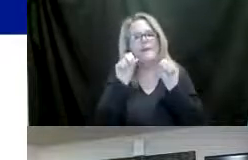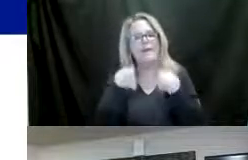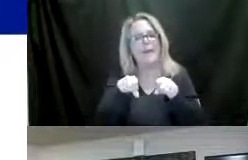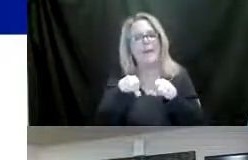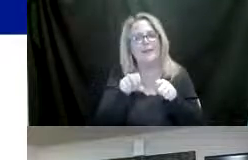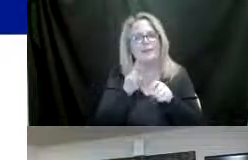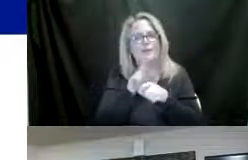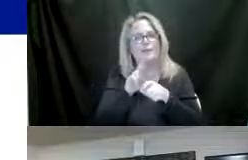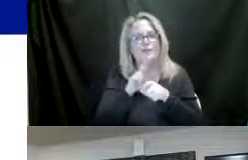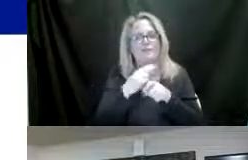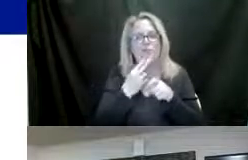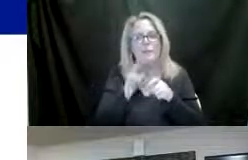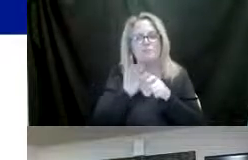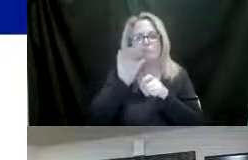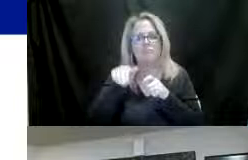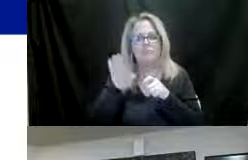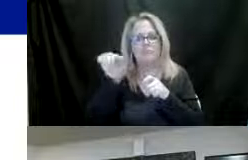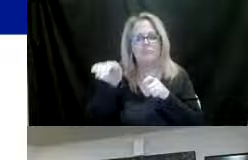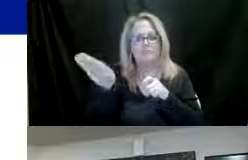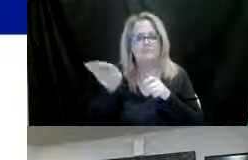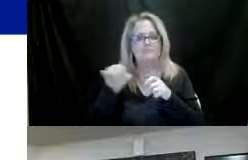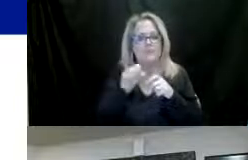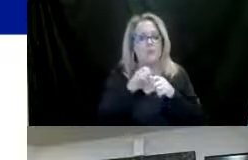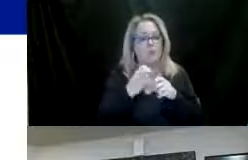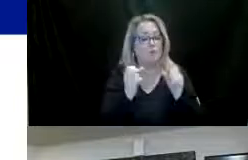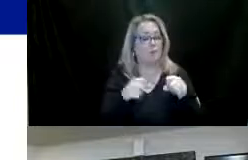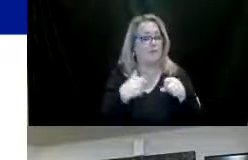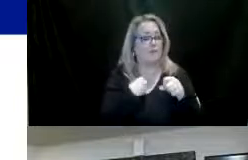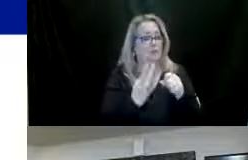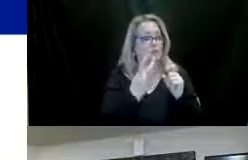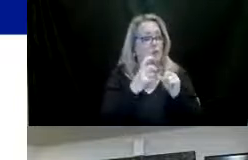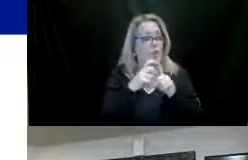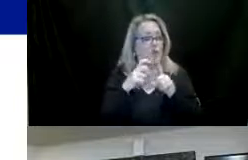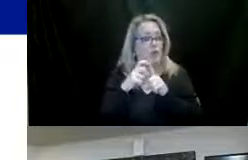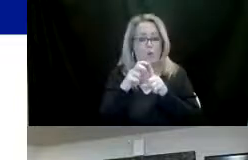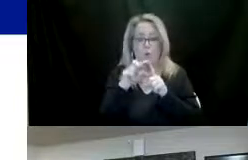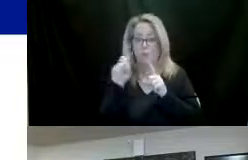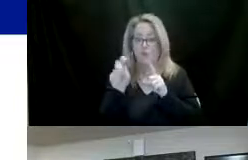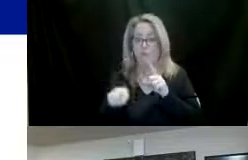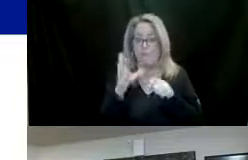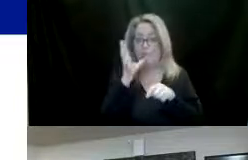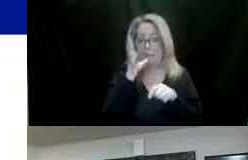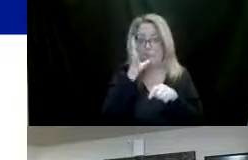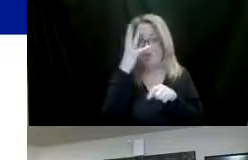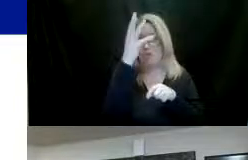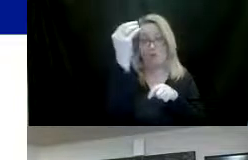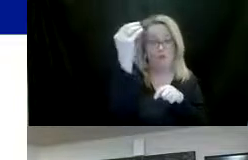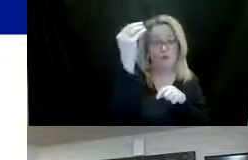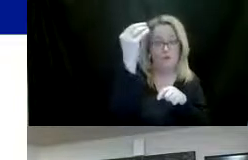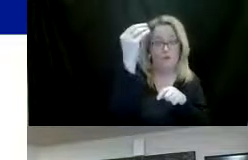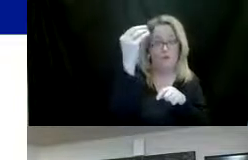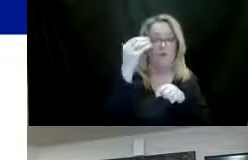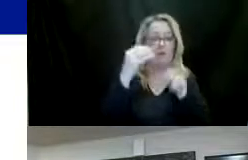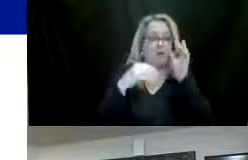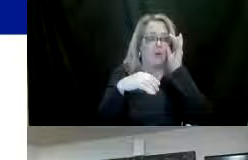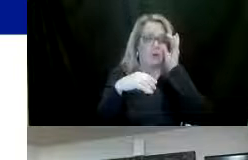2-word statement into a 2-word question. Mommy gone or mommy gone, something like